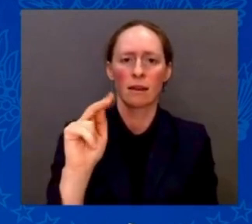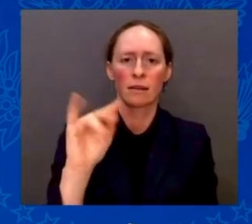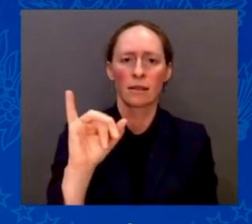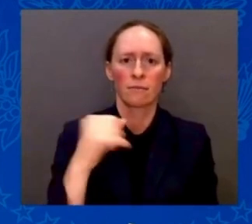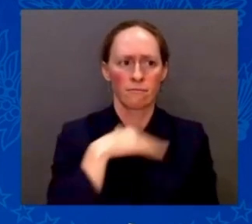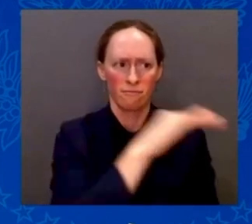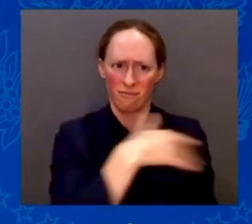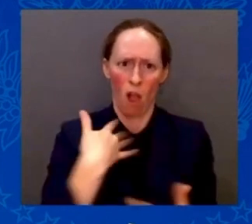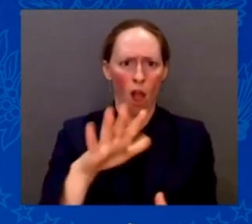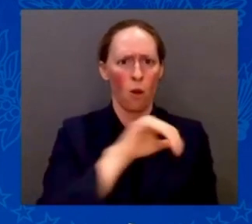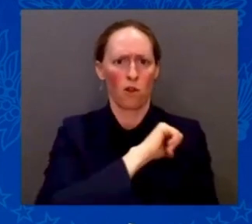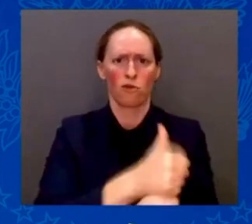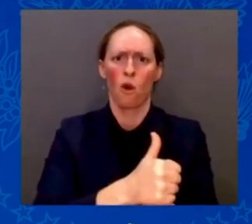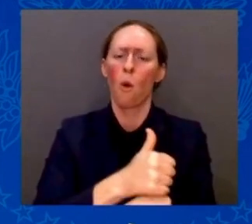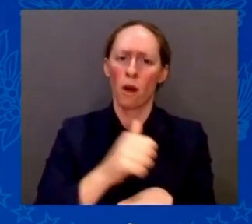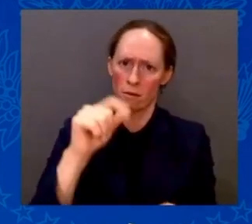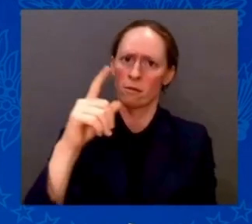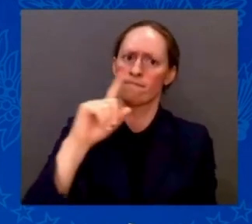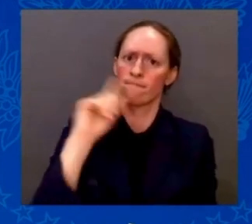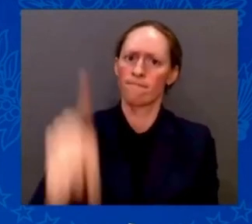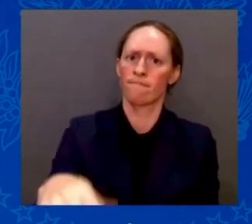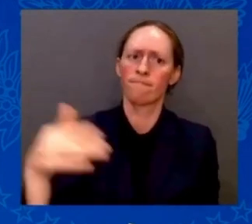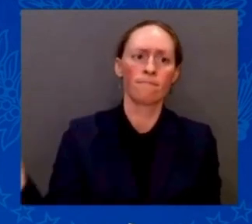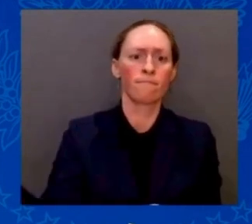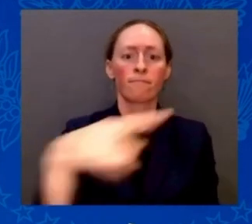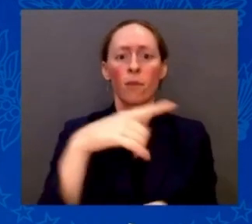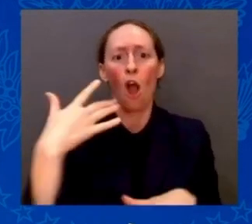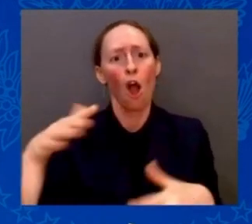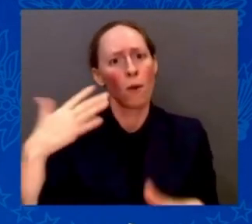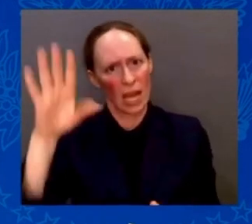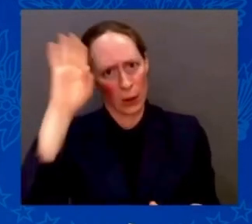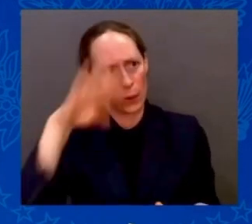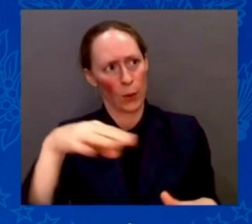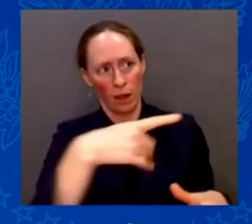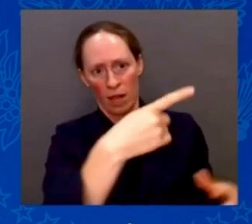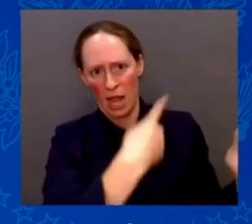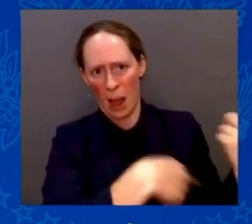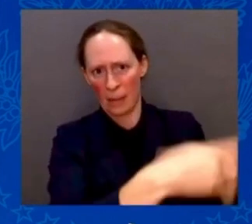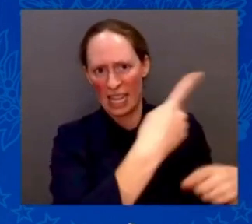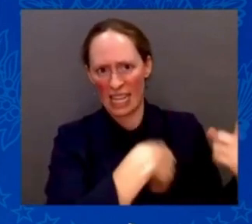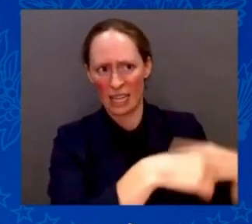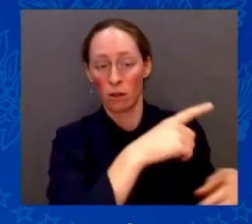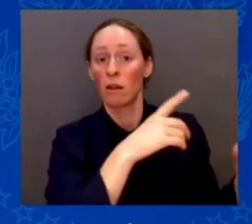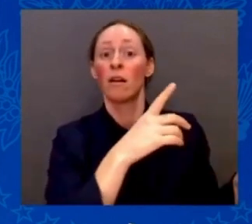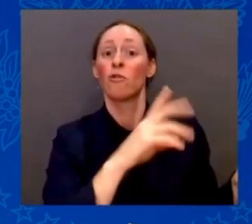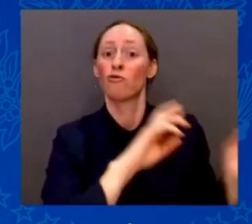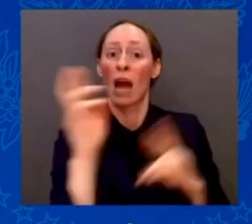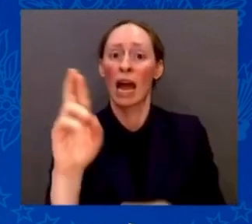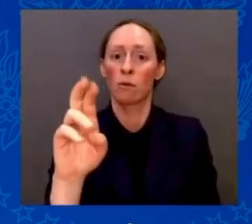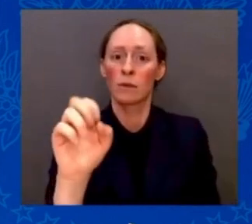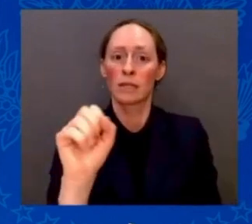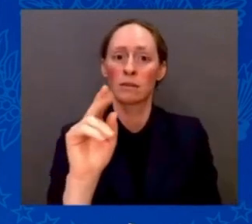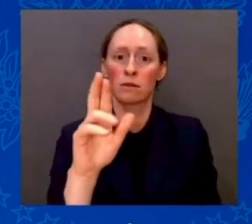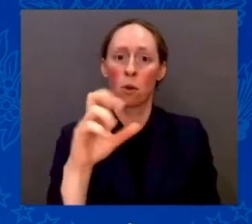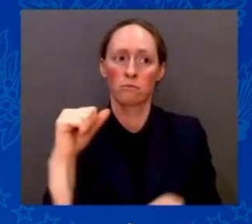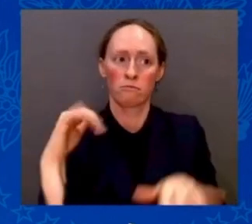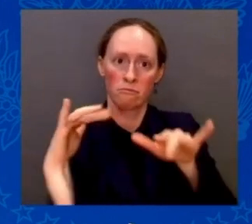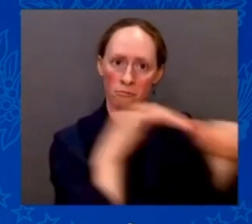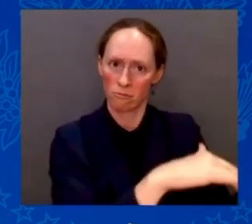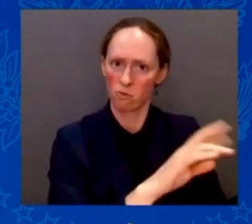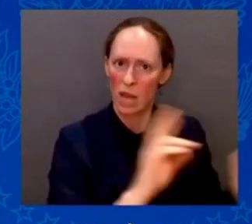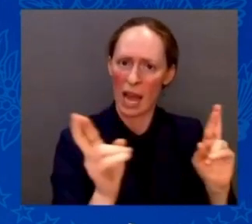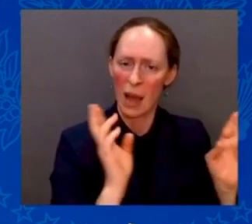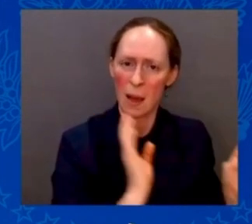the people's lives in the state of Florida. We surged personnel to Florida to help the state move people quickly to